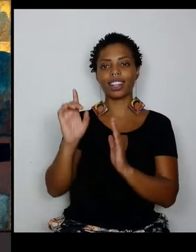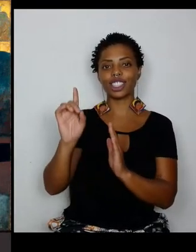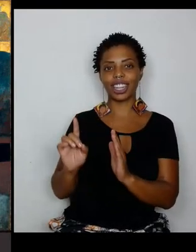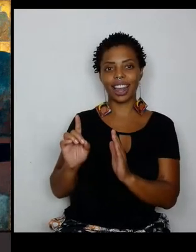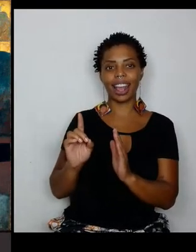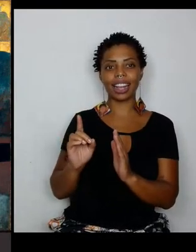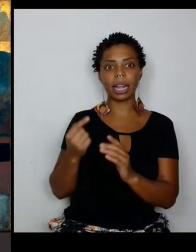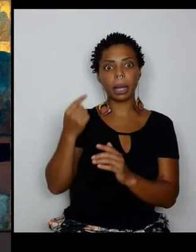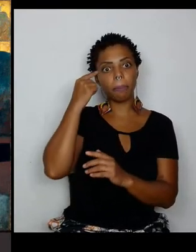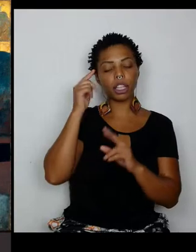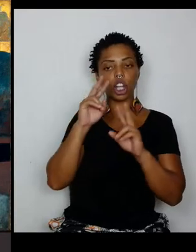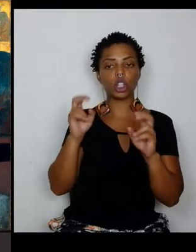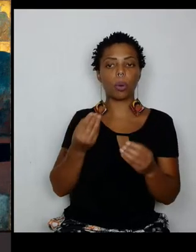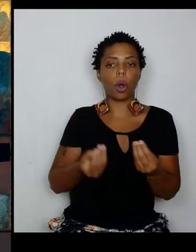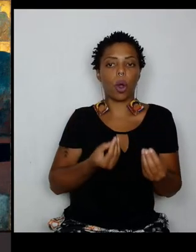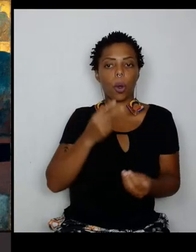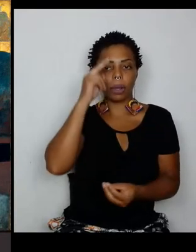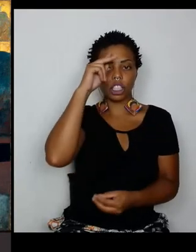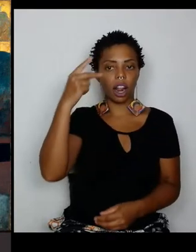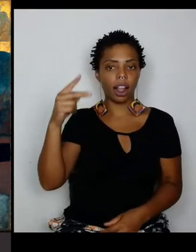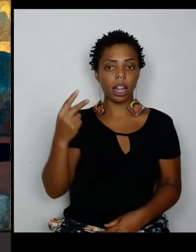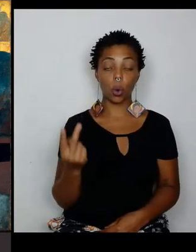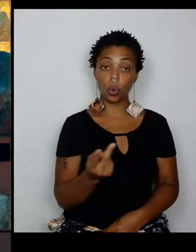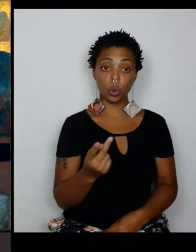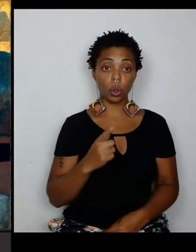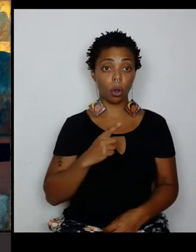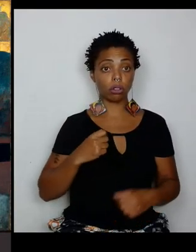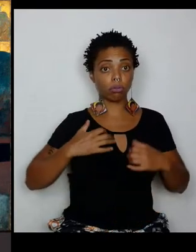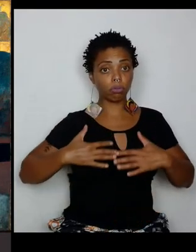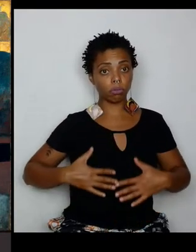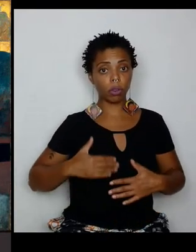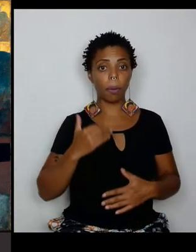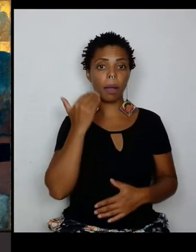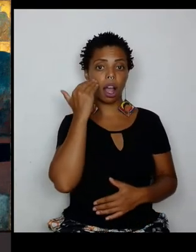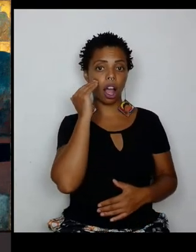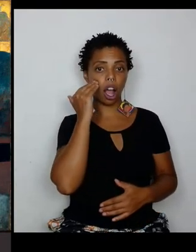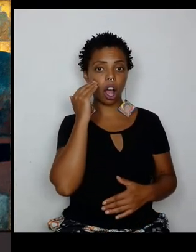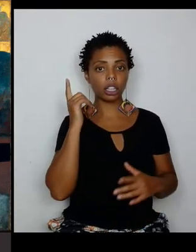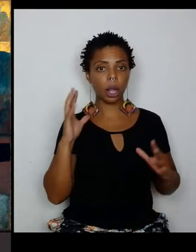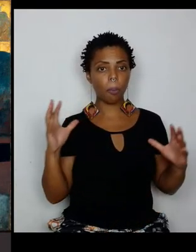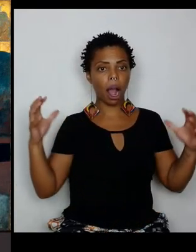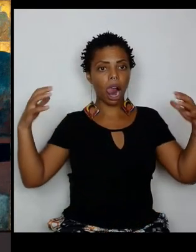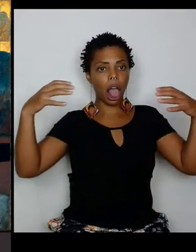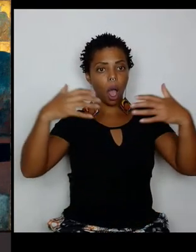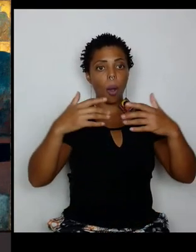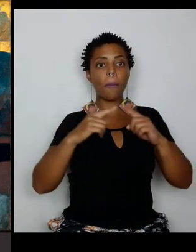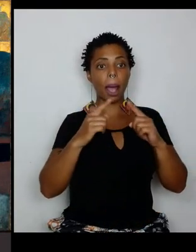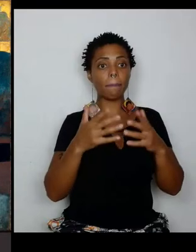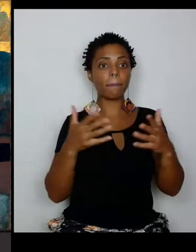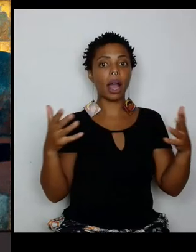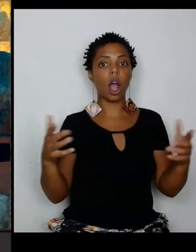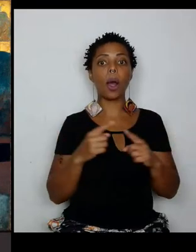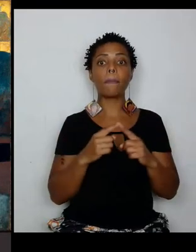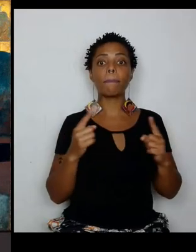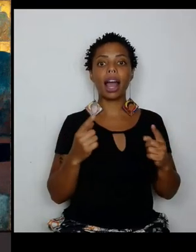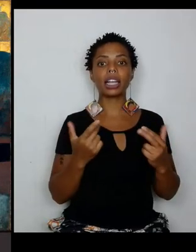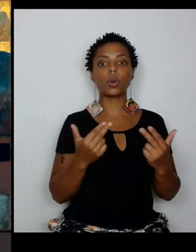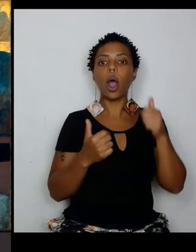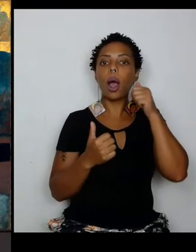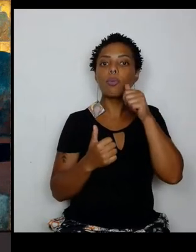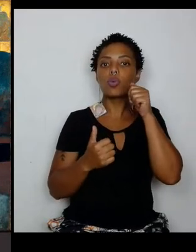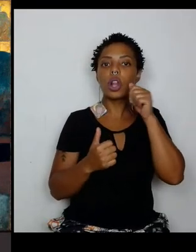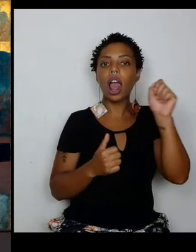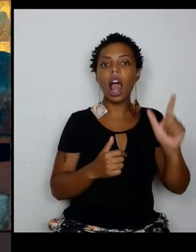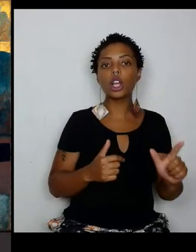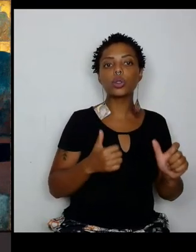in pink and developed by speech balloon are larger but on the same plane as the woman in blue near the statue gauguin described them as